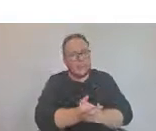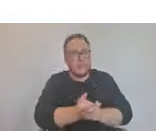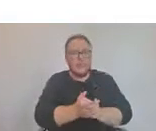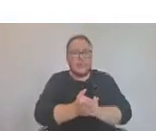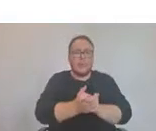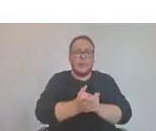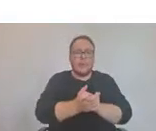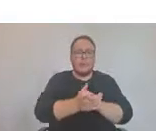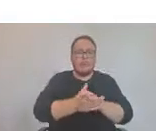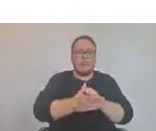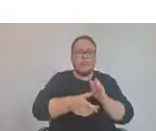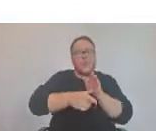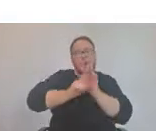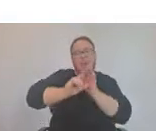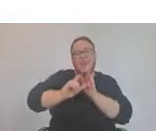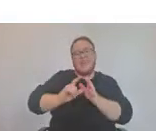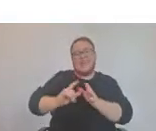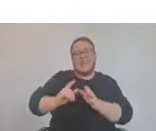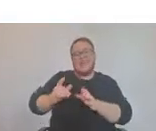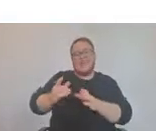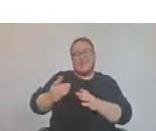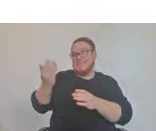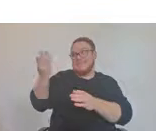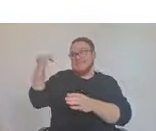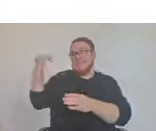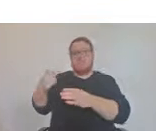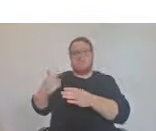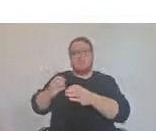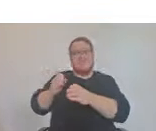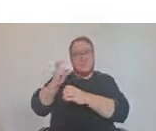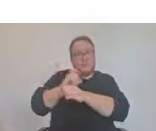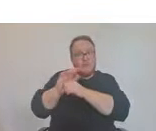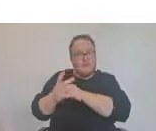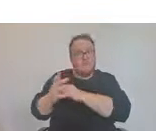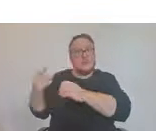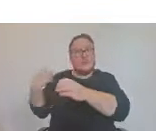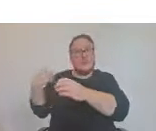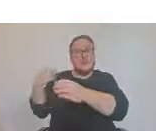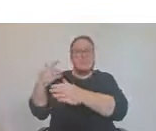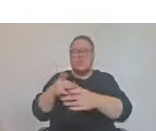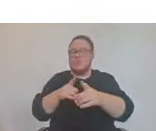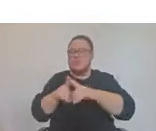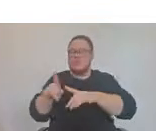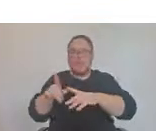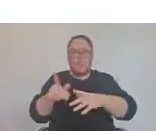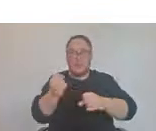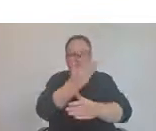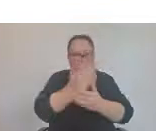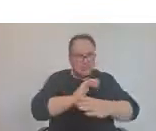the pandemic, we put in place a range of measures designed to keep people safe and supported.